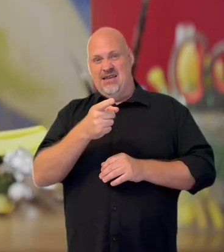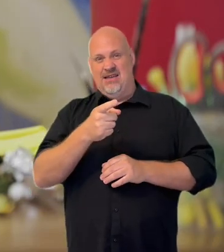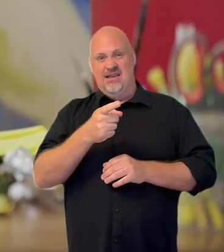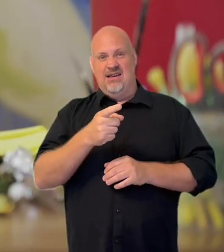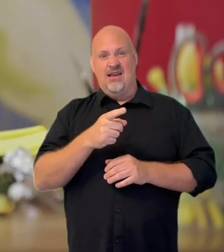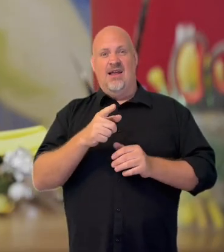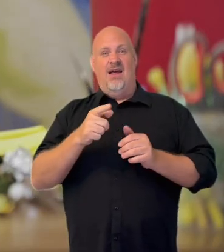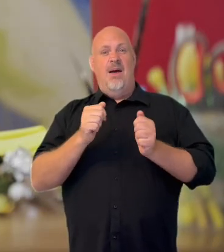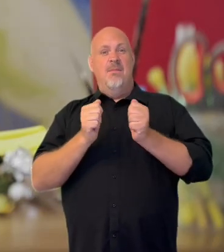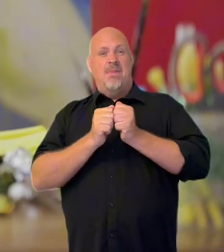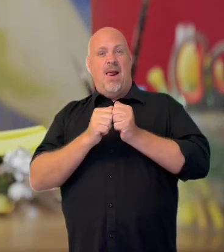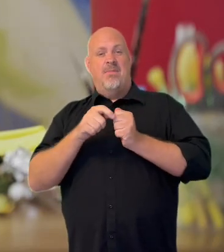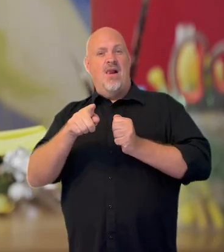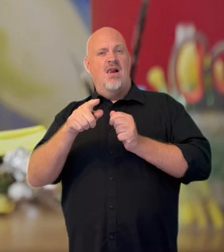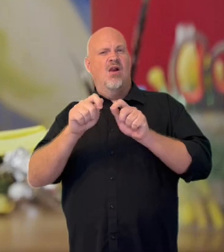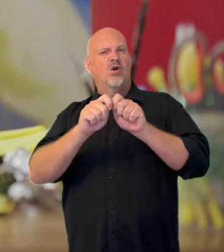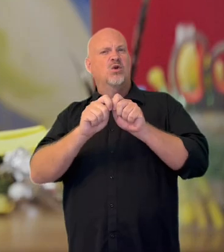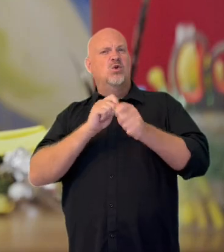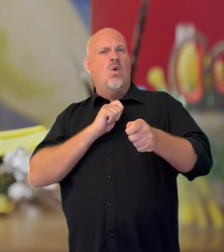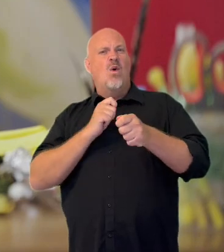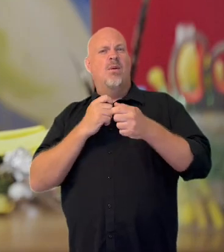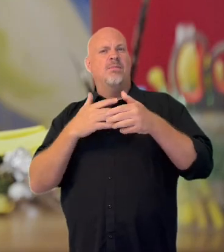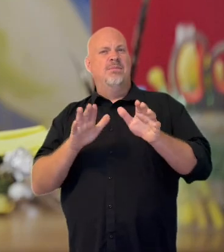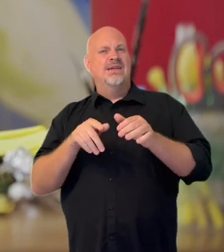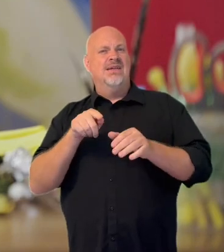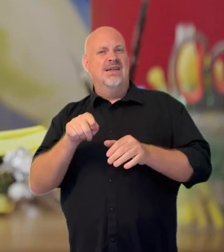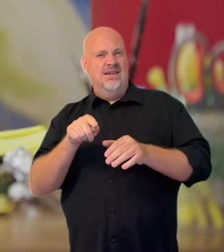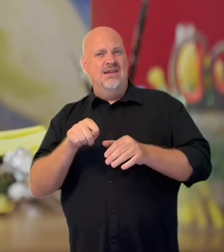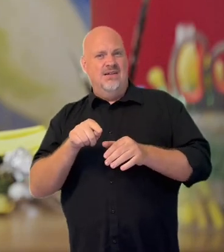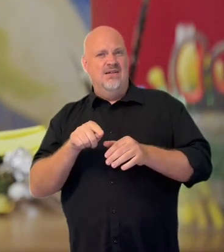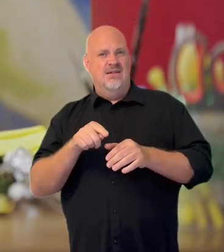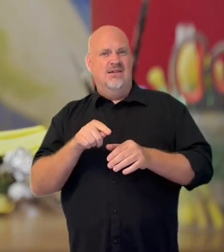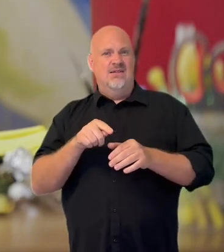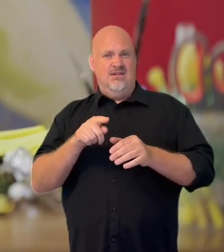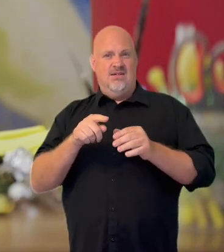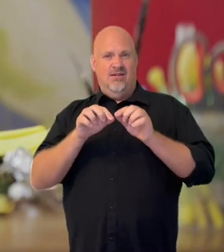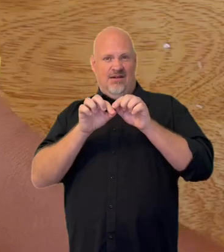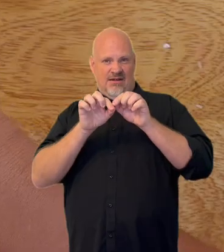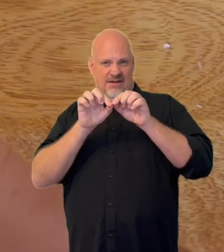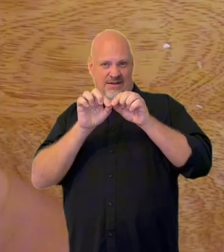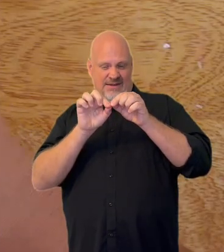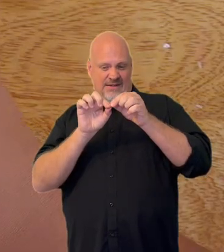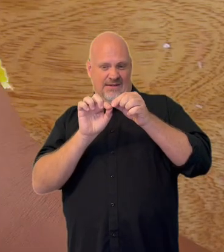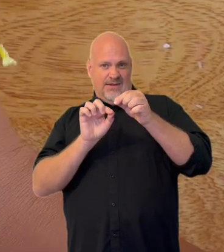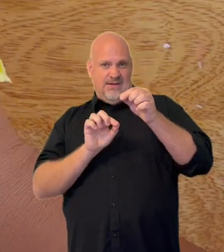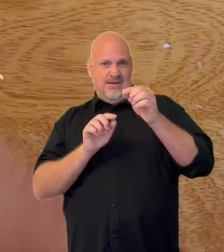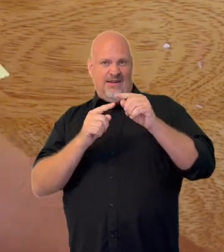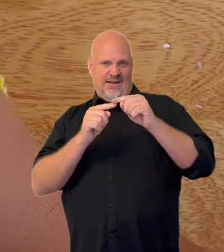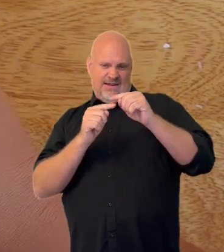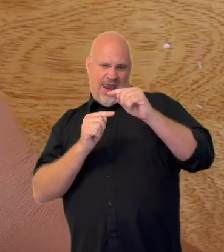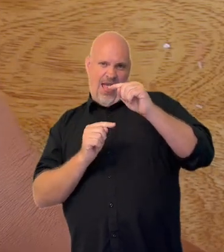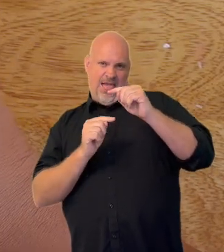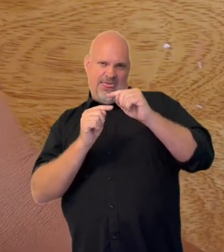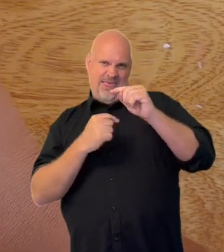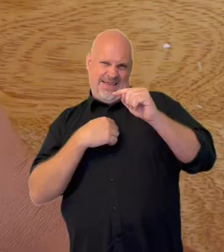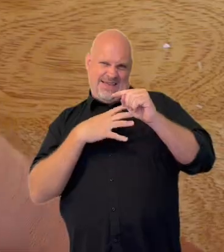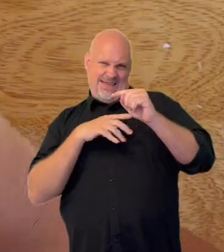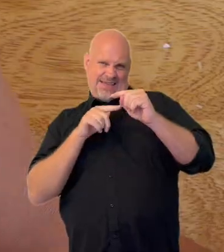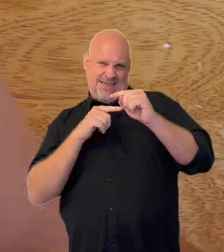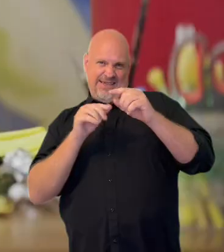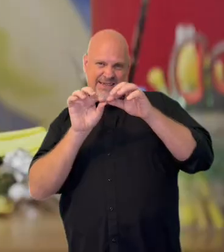need. And for this, you want to tear sort of just under a